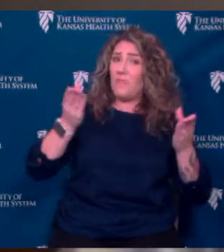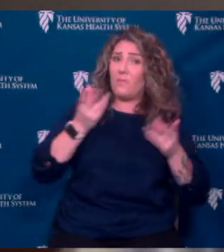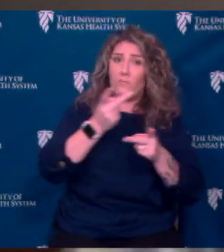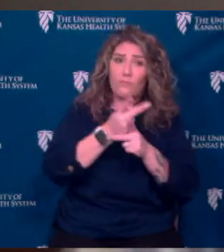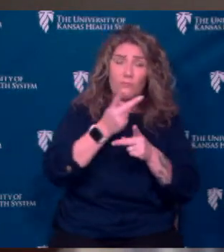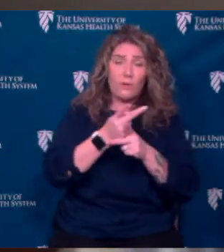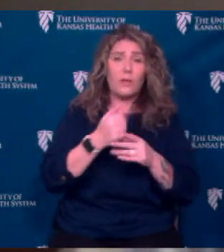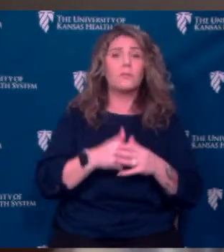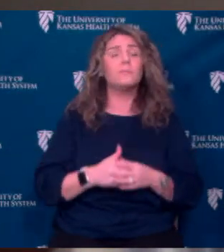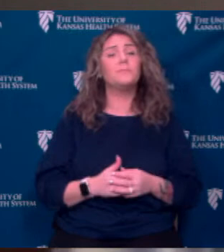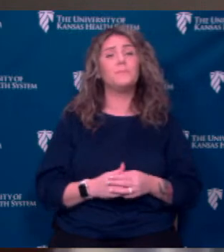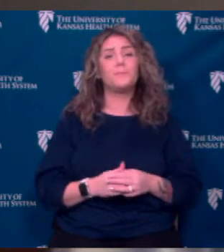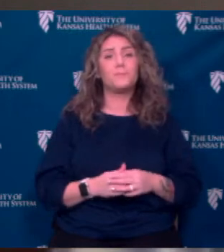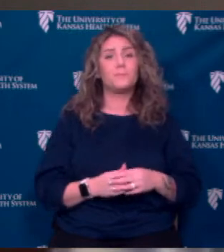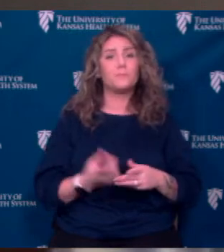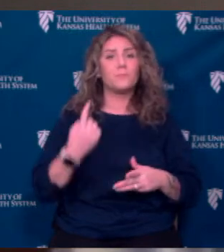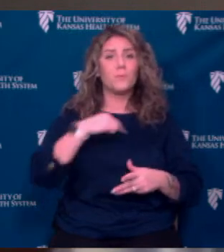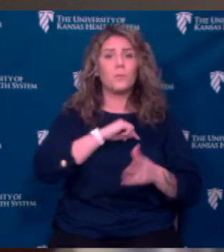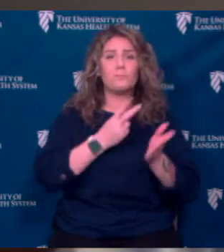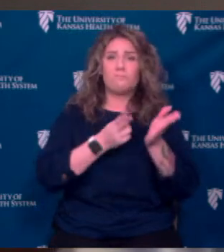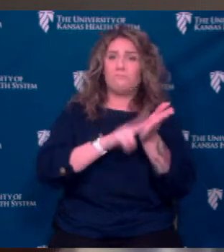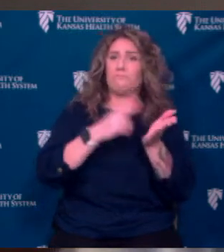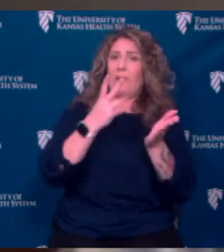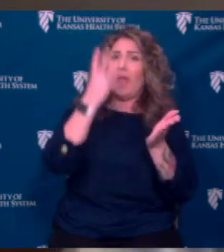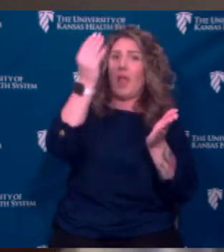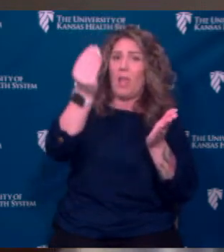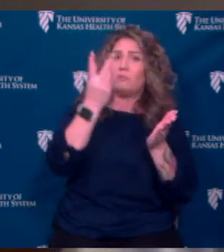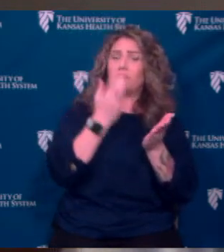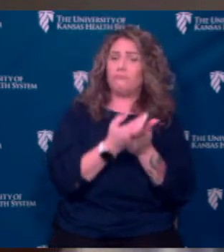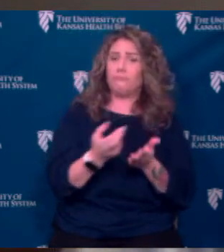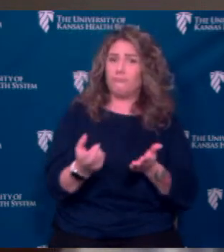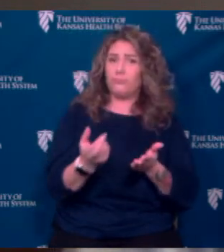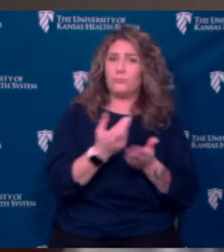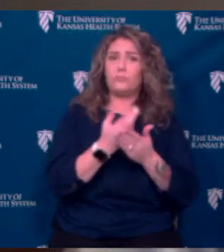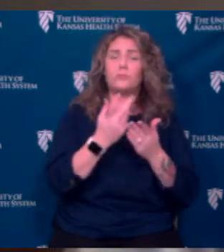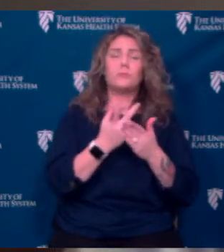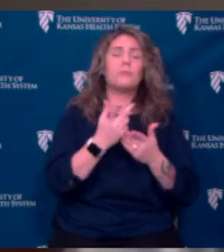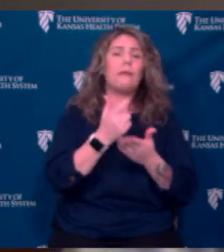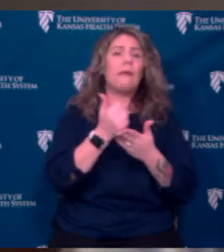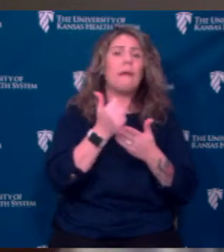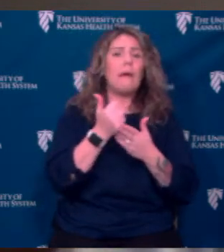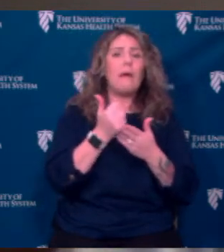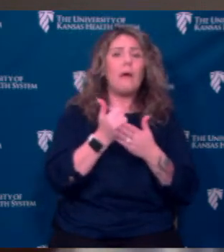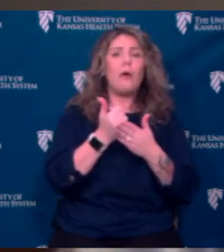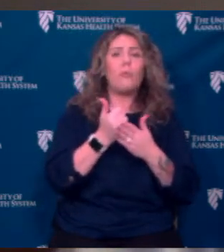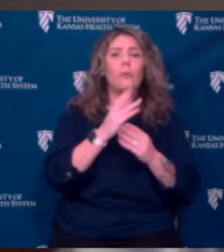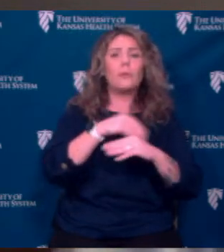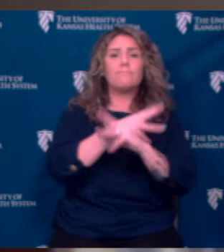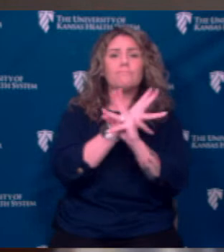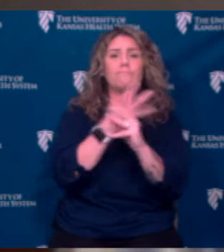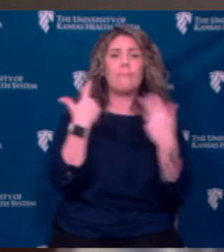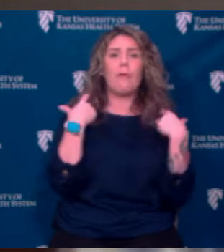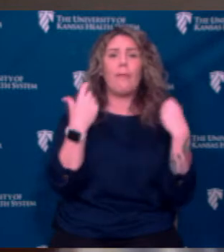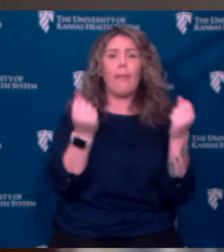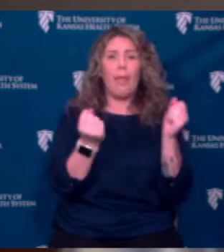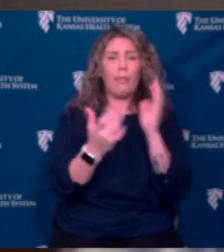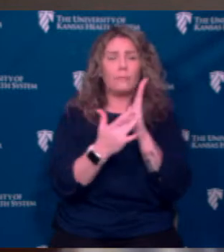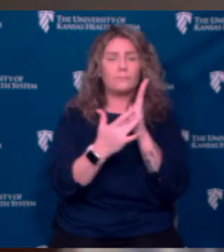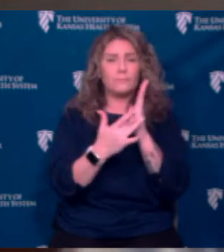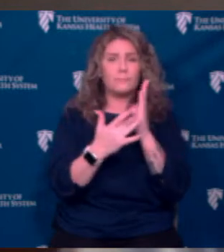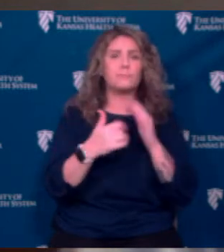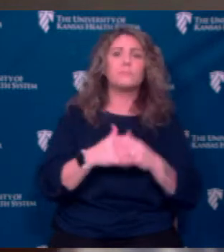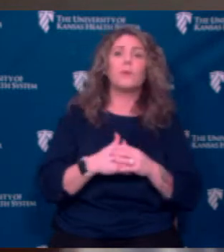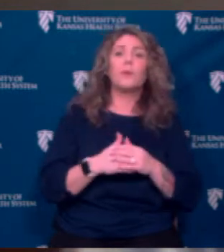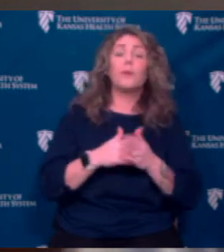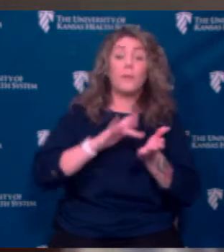We've enlisted some outside sources to help with telemedicine care while people wait. I think the medical